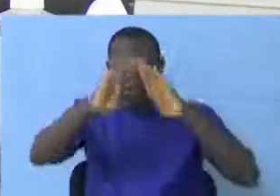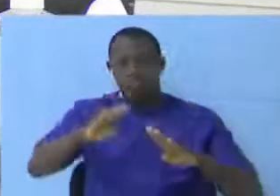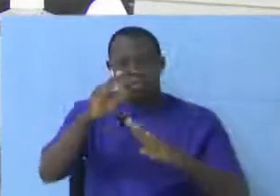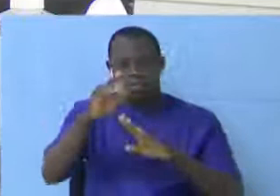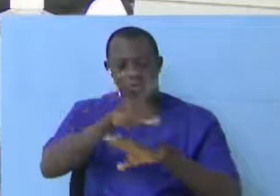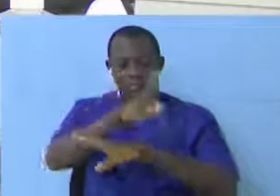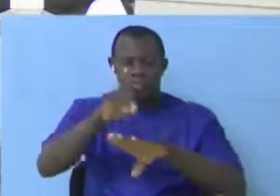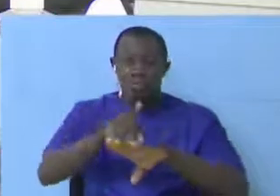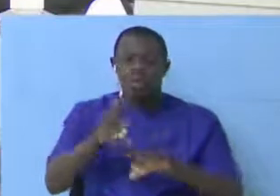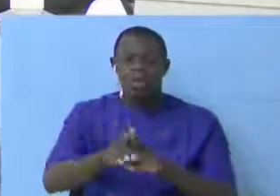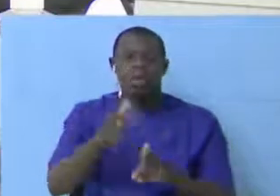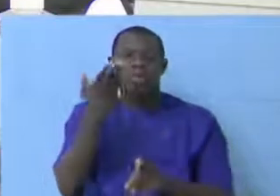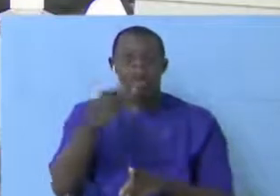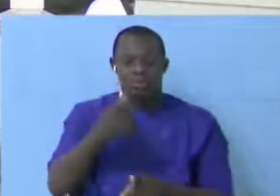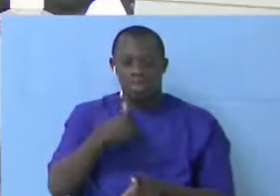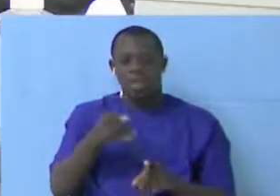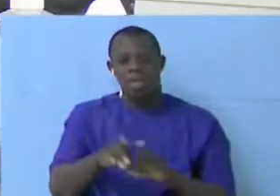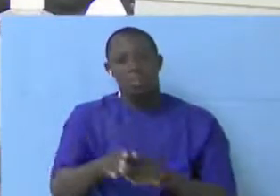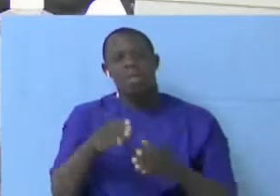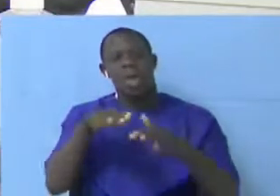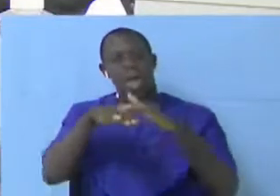when I entered from the east, I